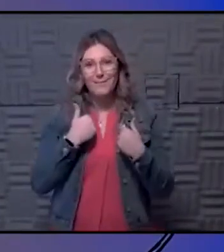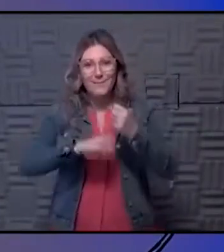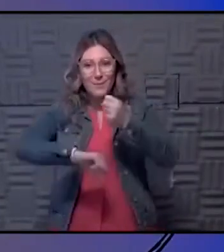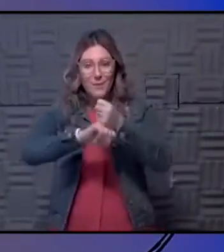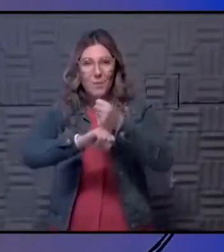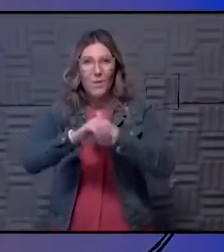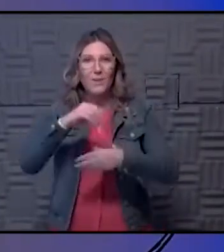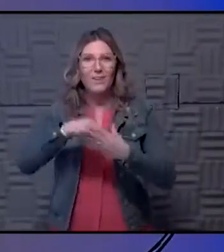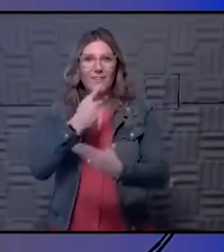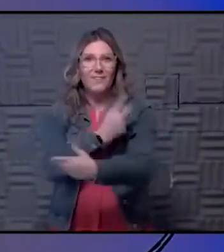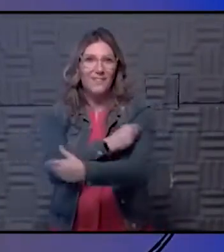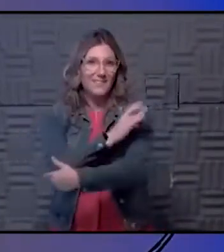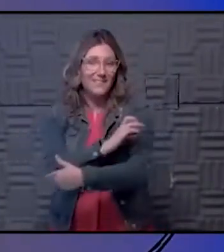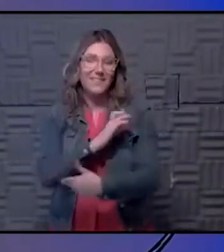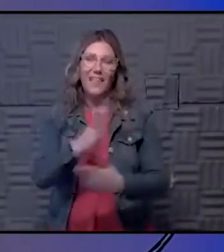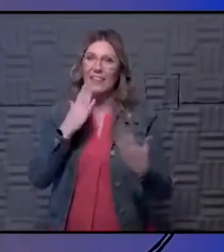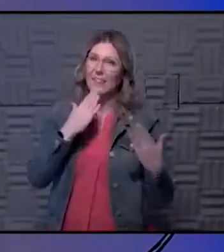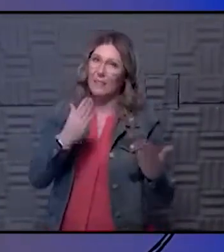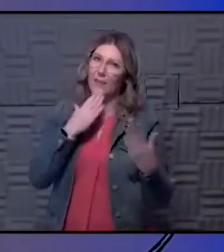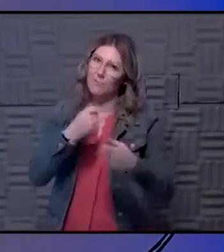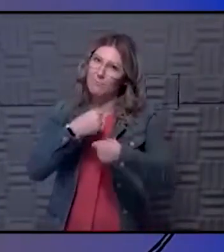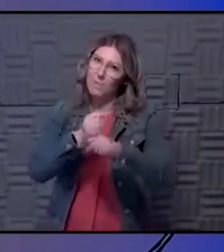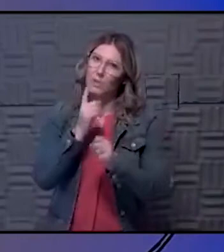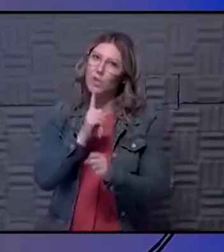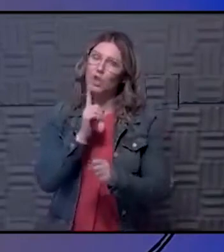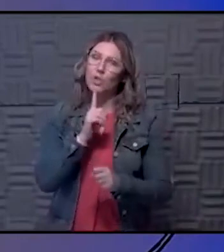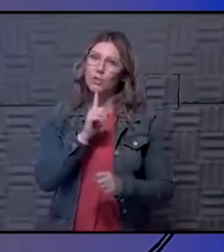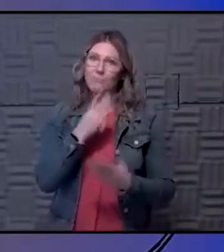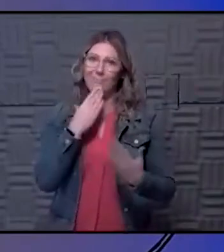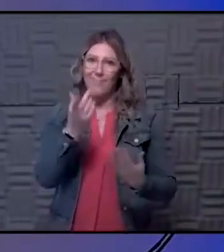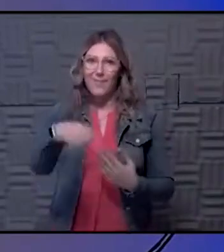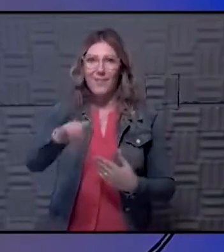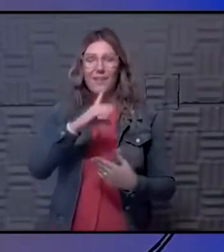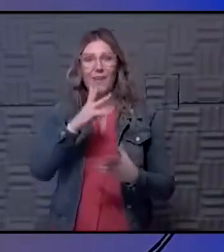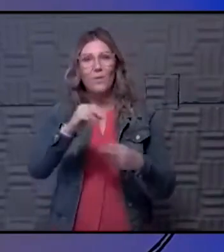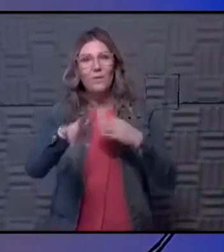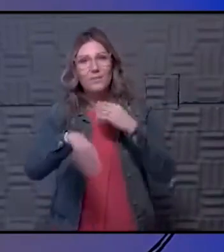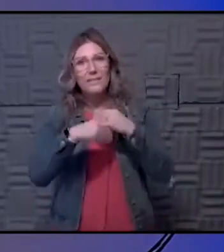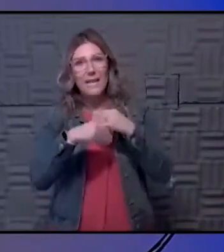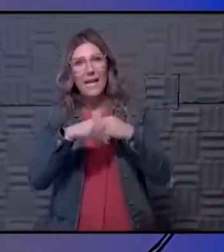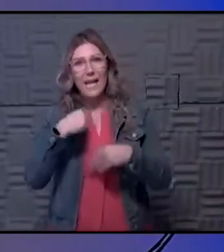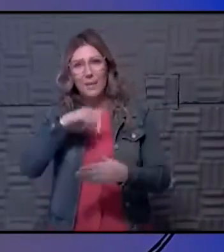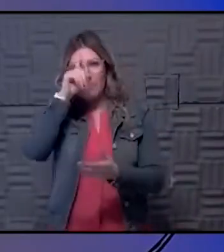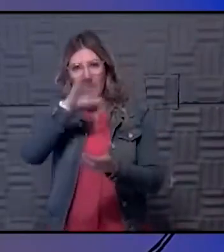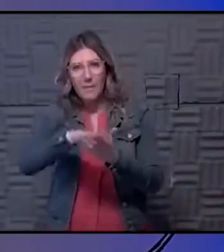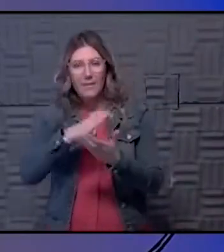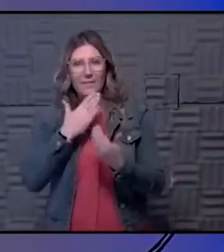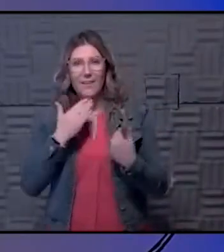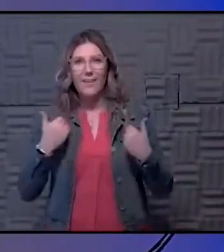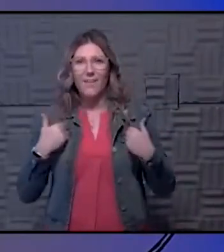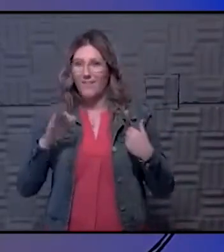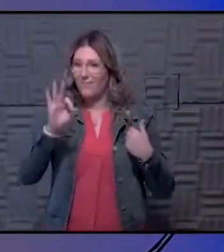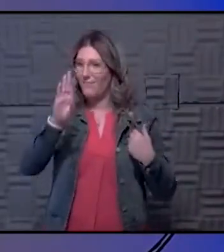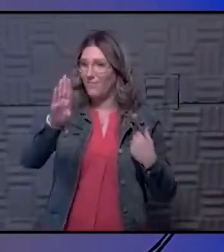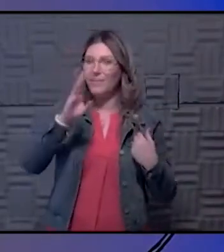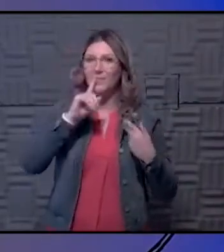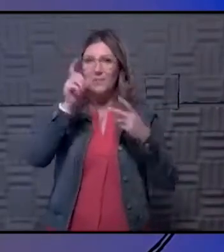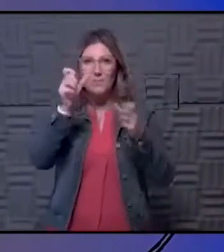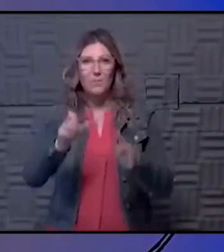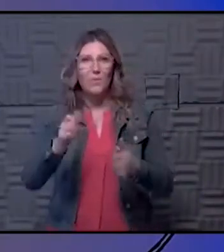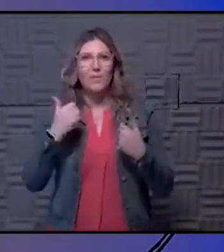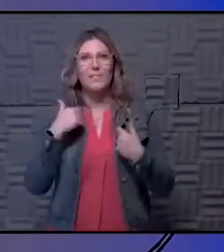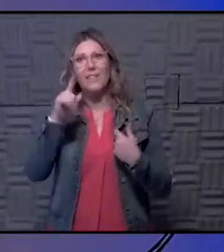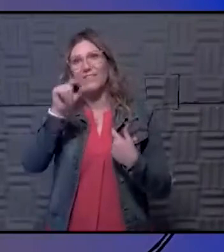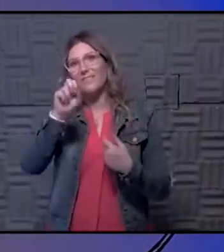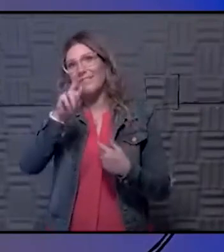vaccination clinics, to thank them for all of their hard work. And I did want to add, I do believe we have some Facebook posts this week that will have that link